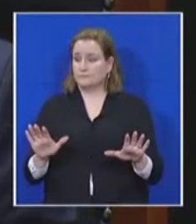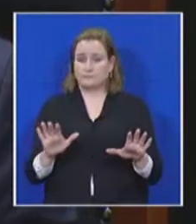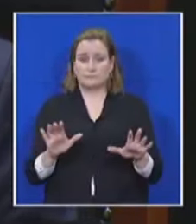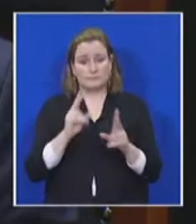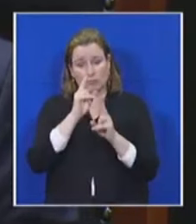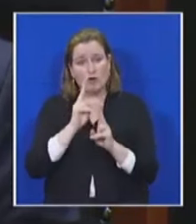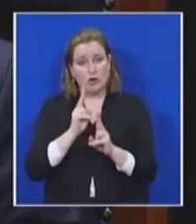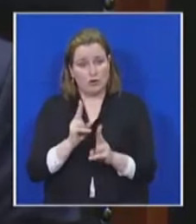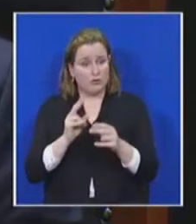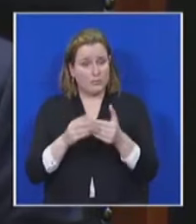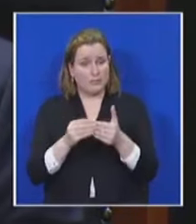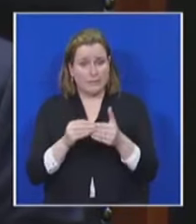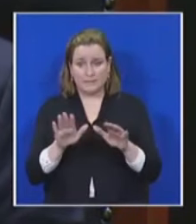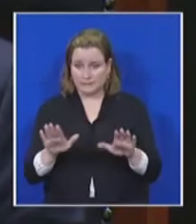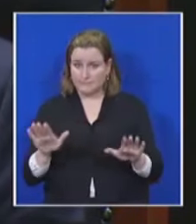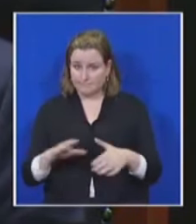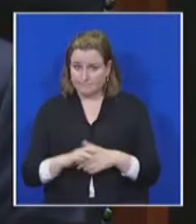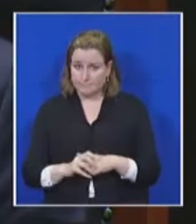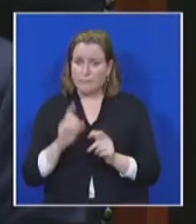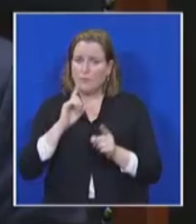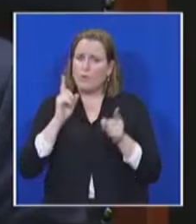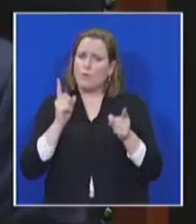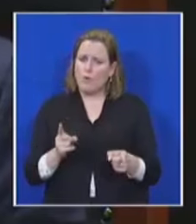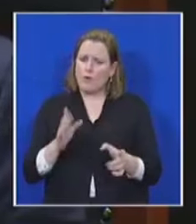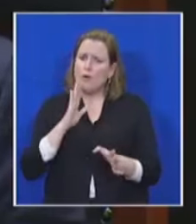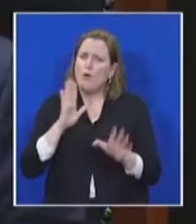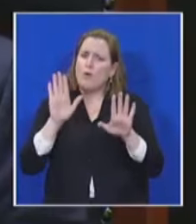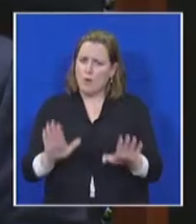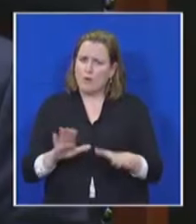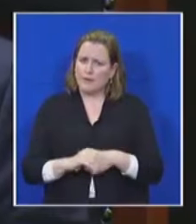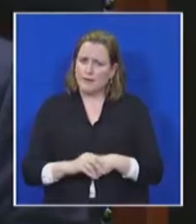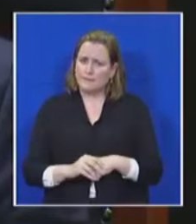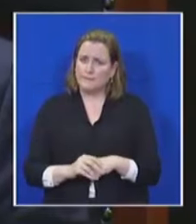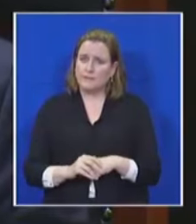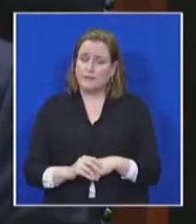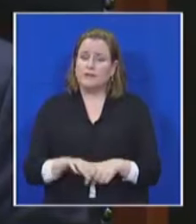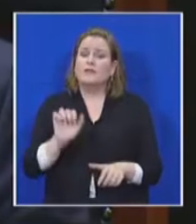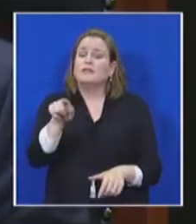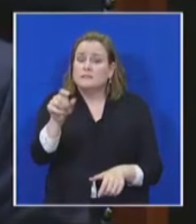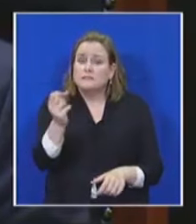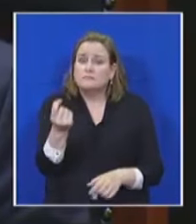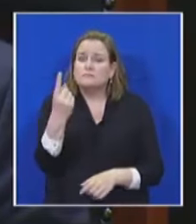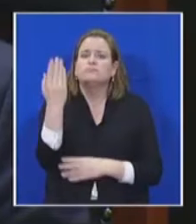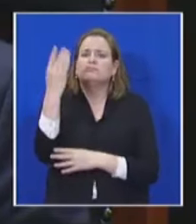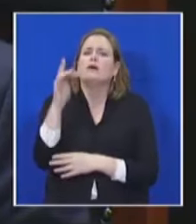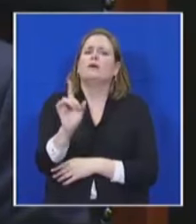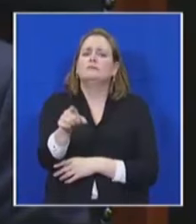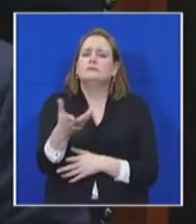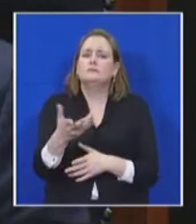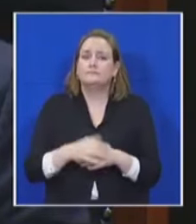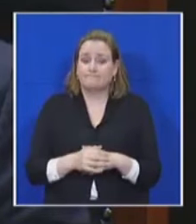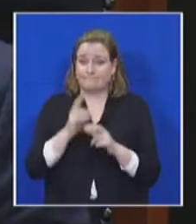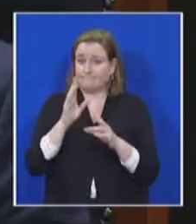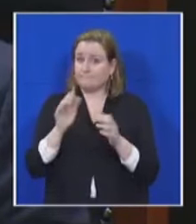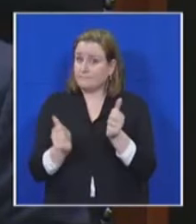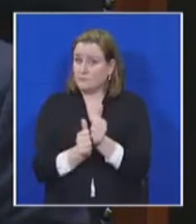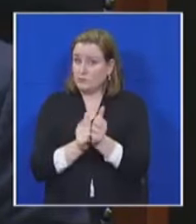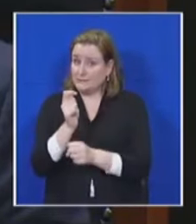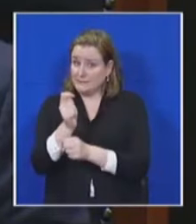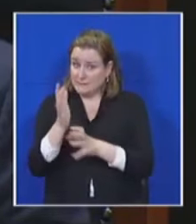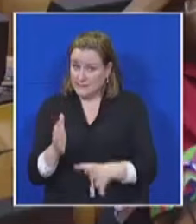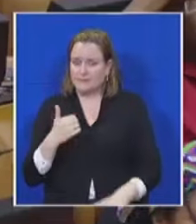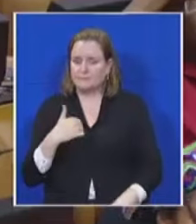Honorable members, order. Yes, honorable member, what are you raising on? Deputy Speaker, I want to put it on